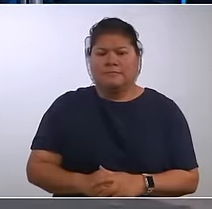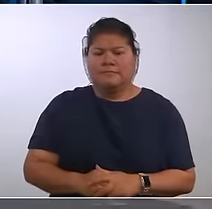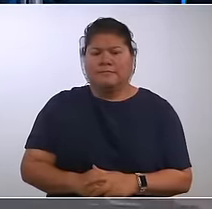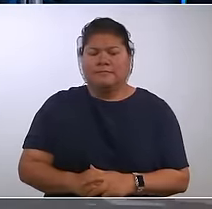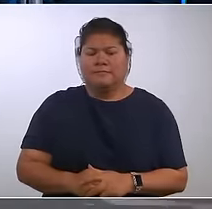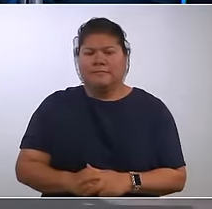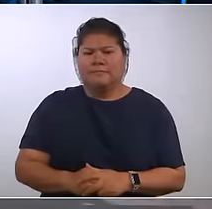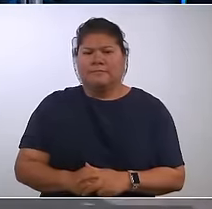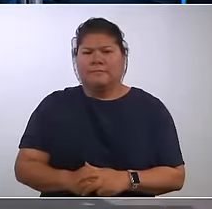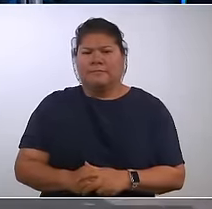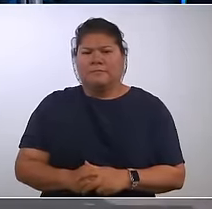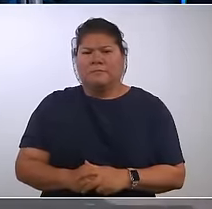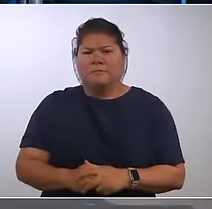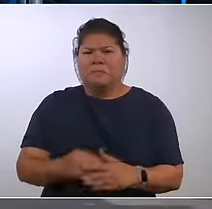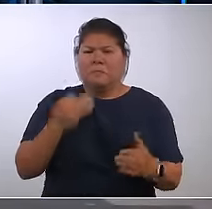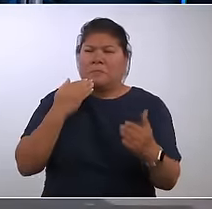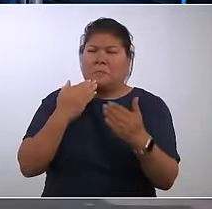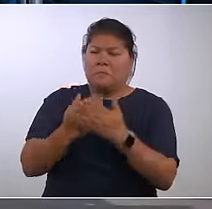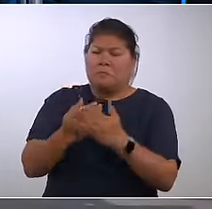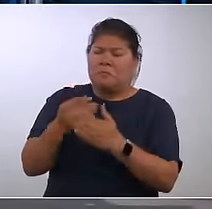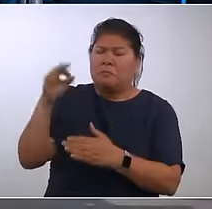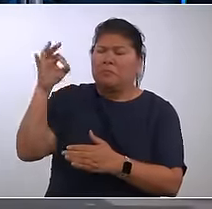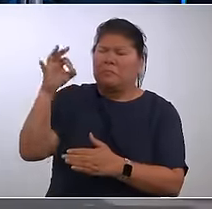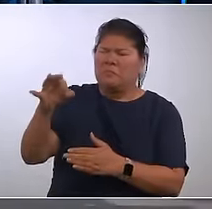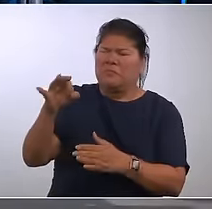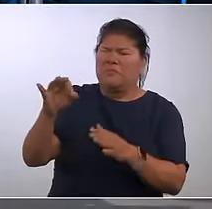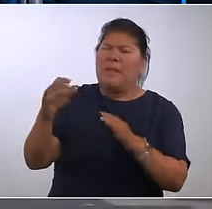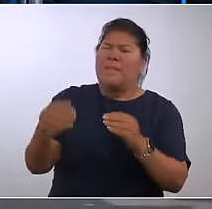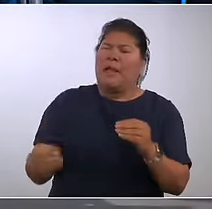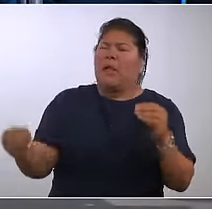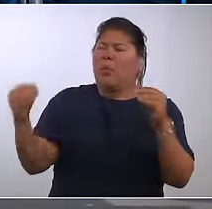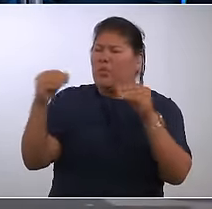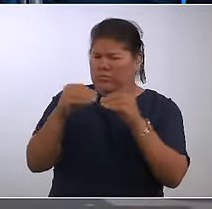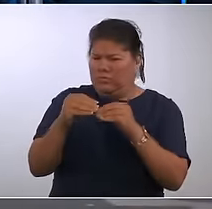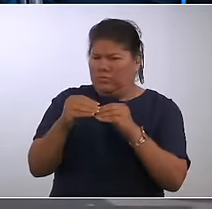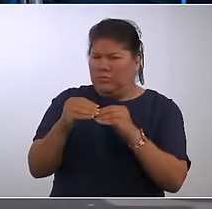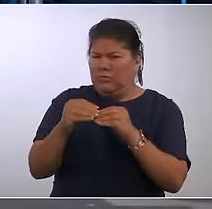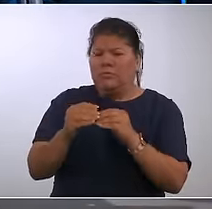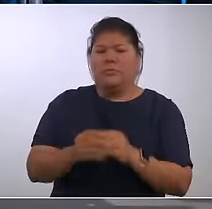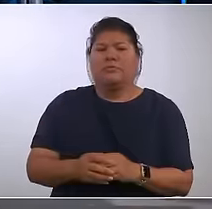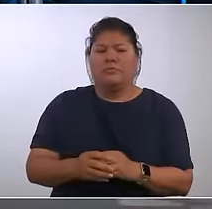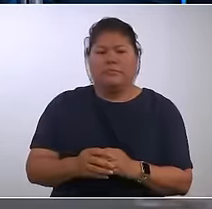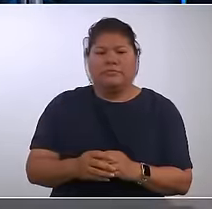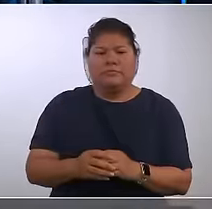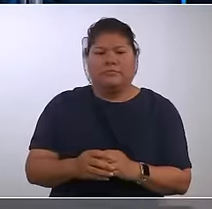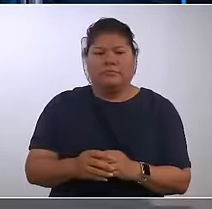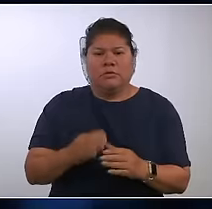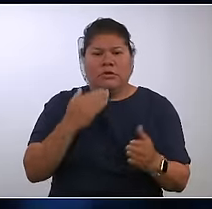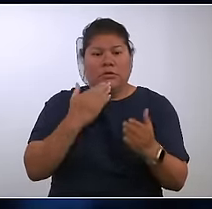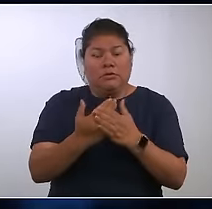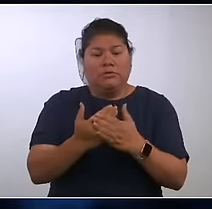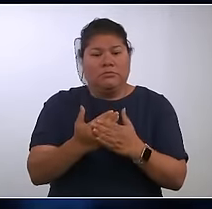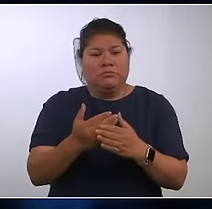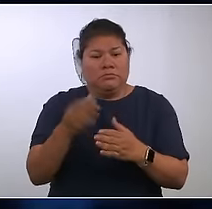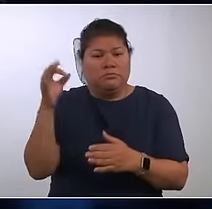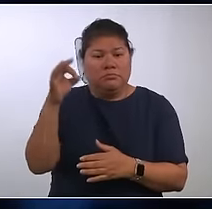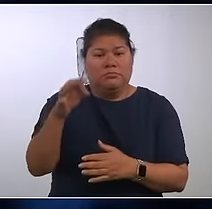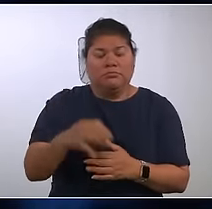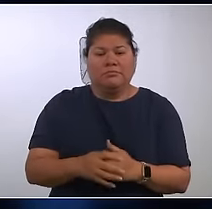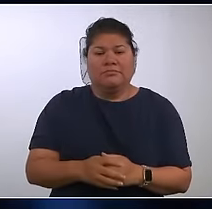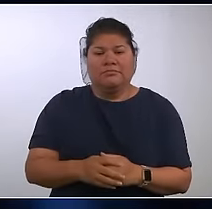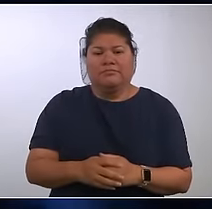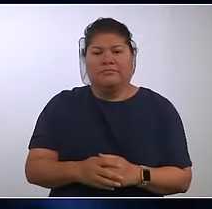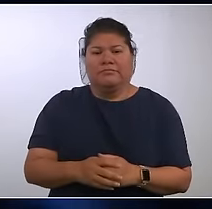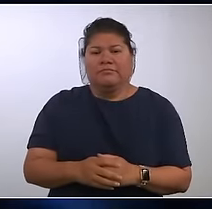Quiero más que predicar un buen sermón, hermanos. I want more than to preach a sermon, church. A good sermon. A good sermon.